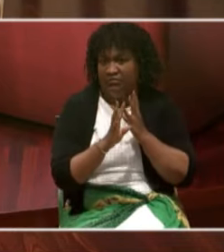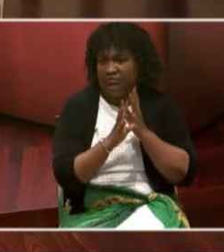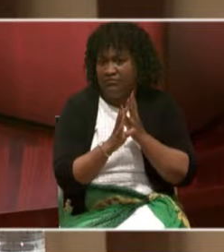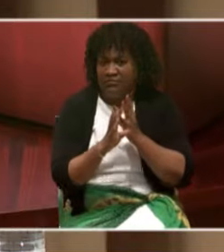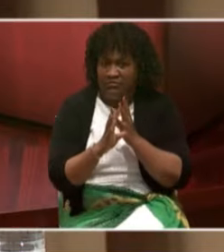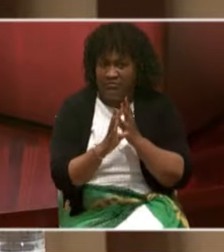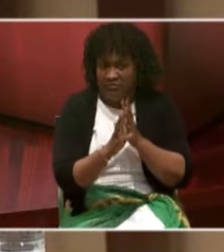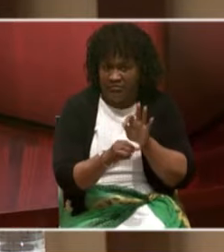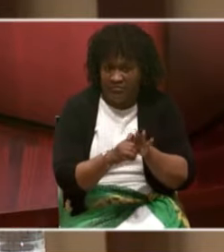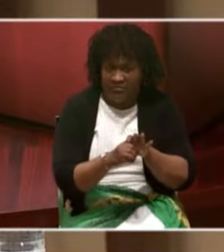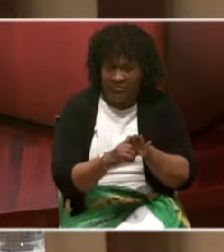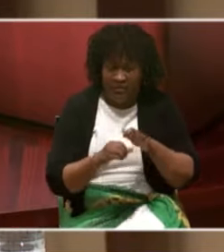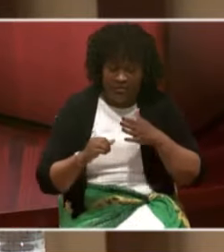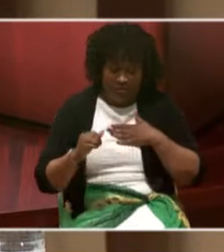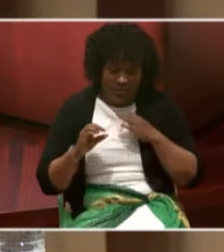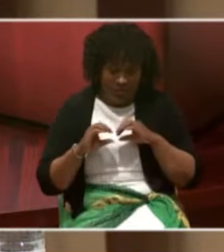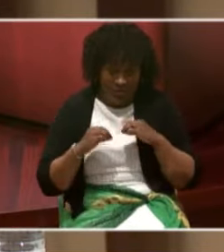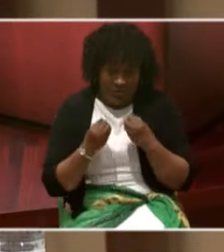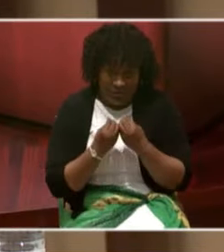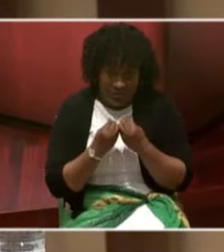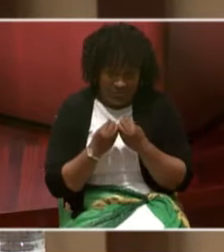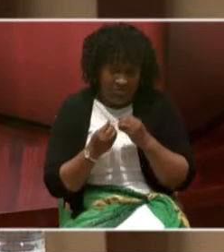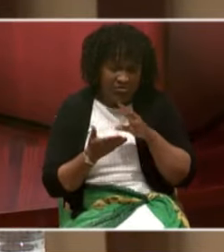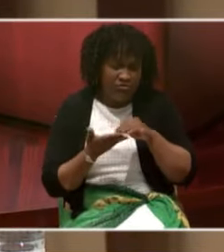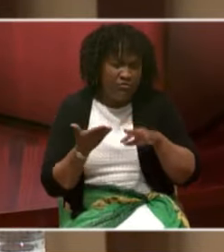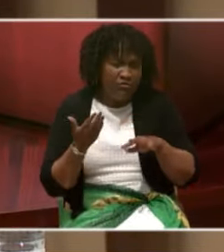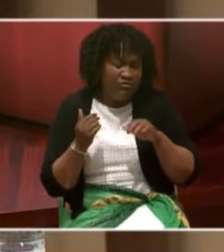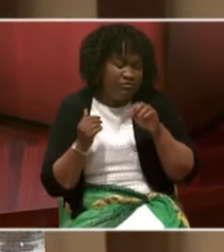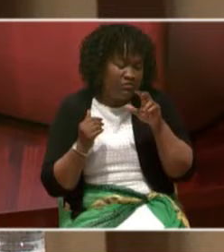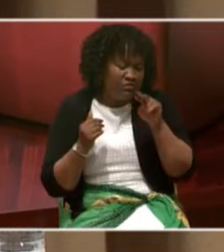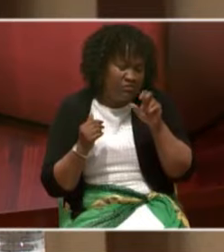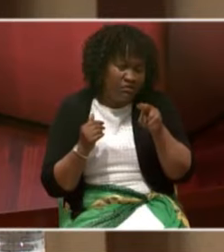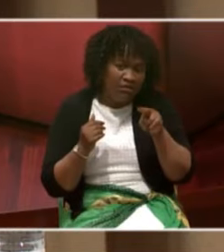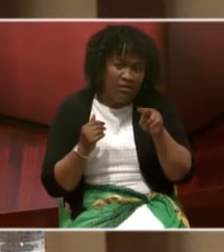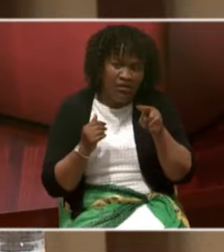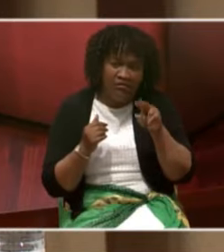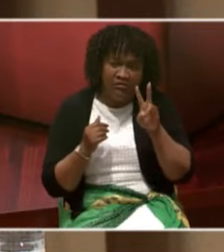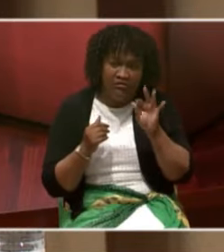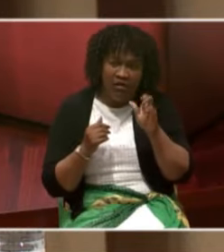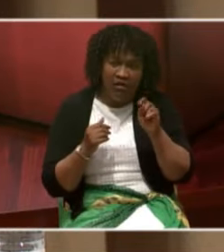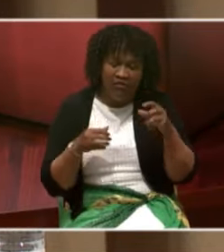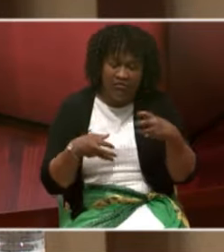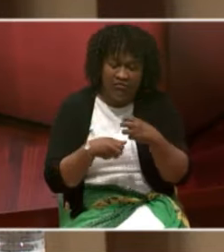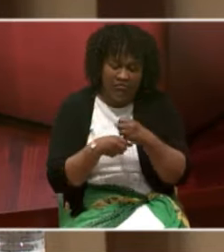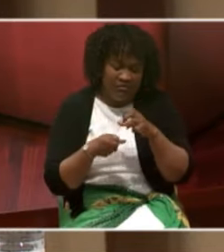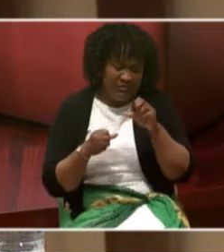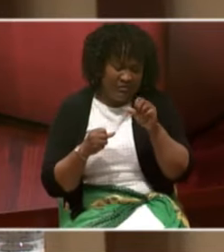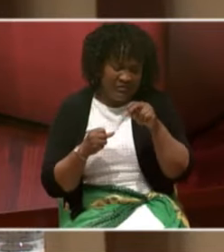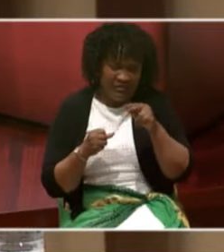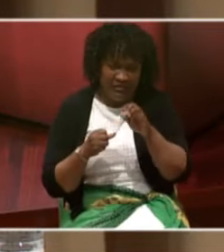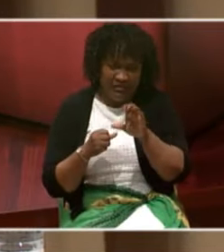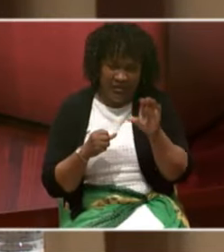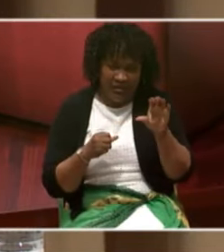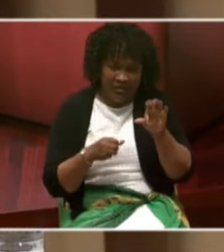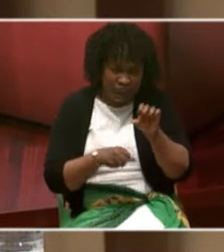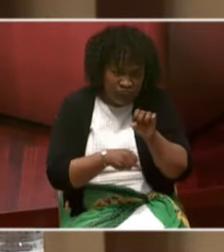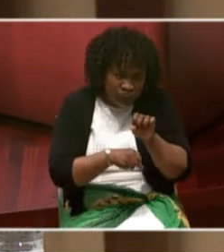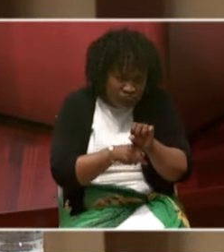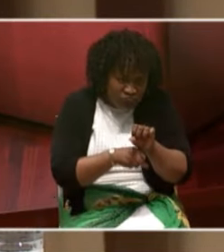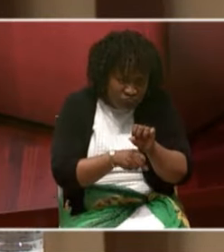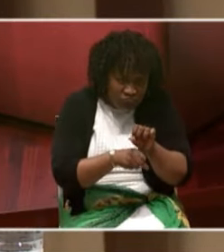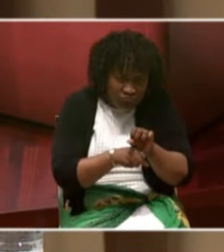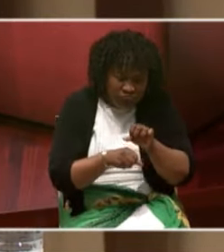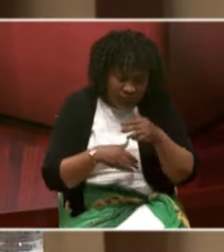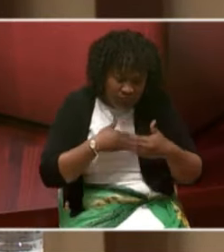registered African-American voter in the county. So on Sunday, March 7,